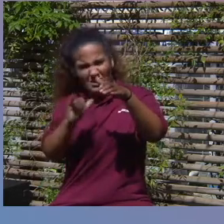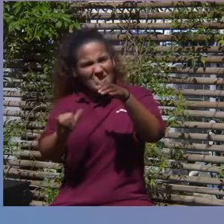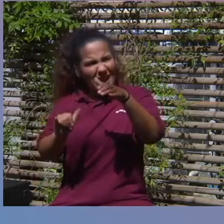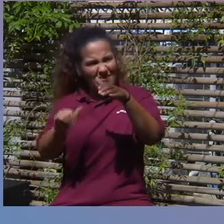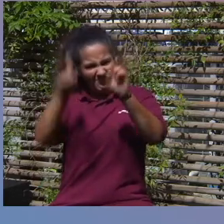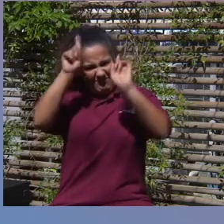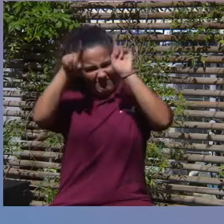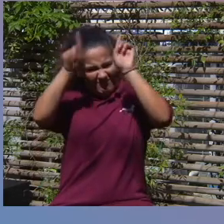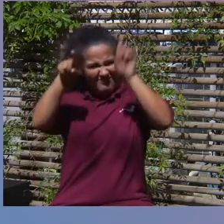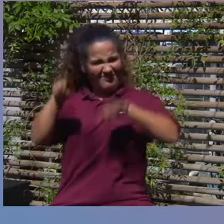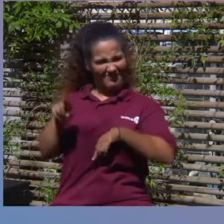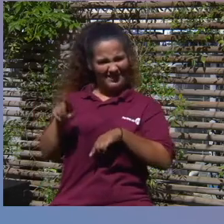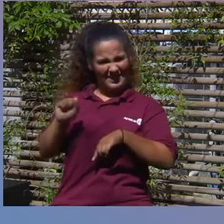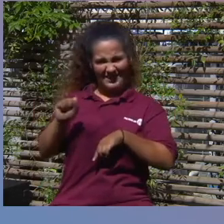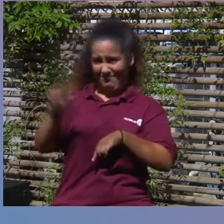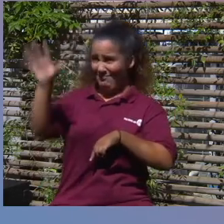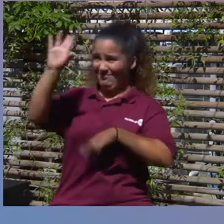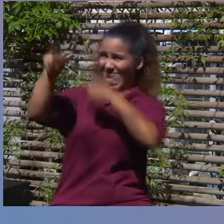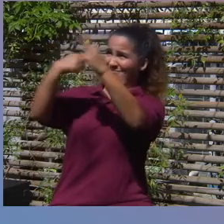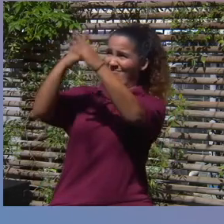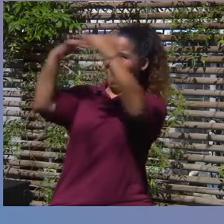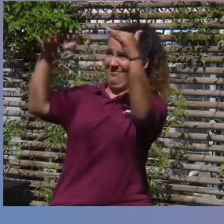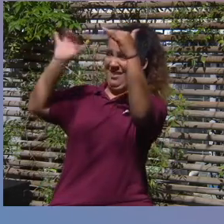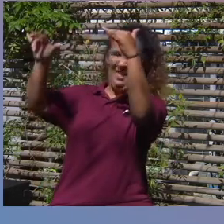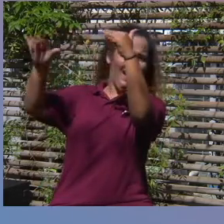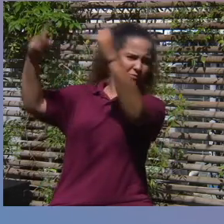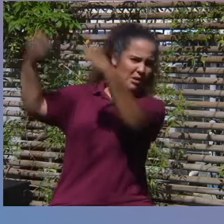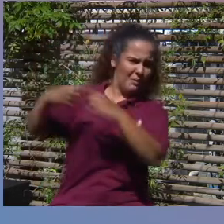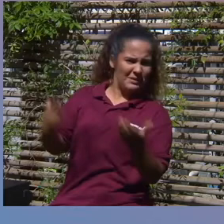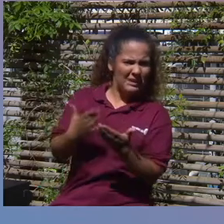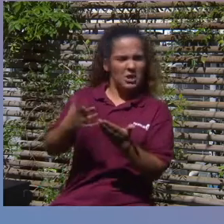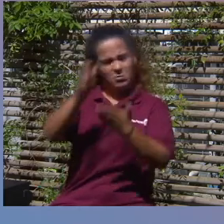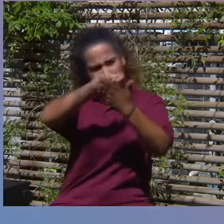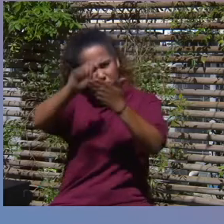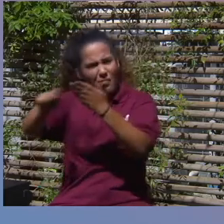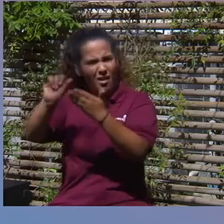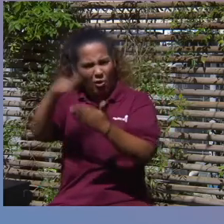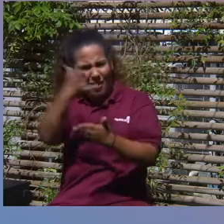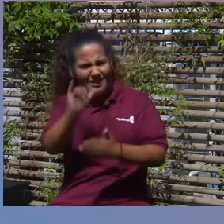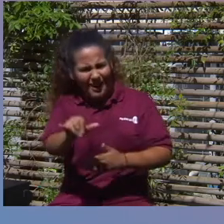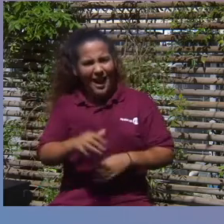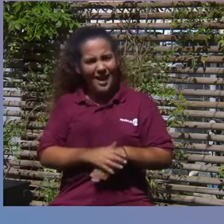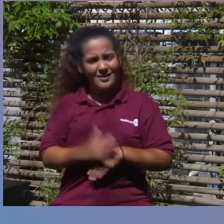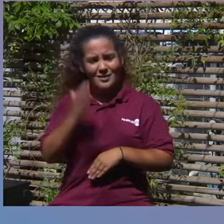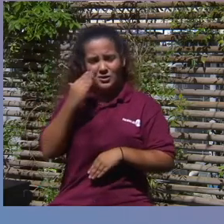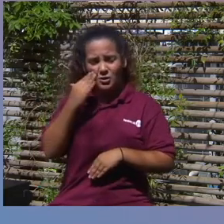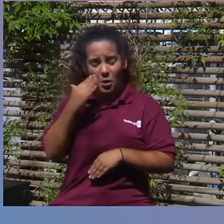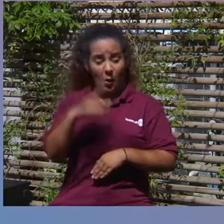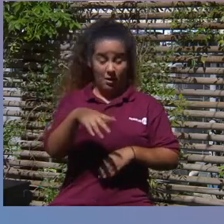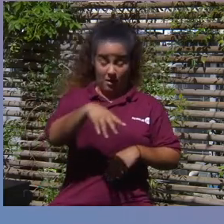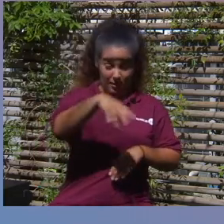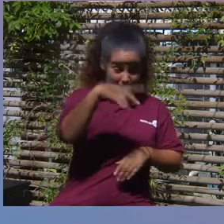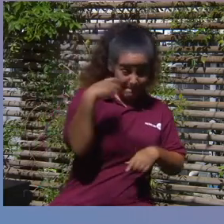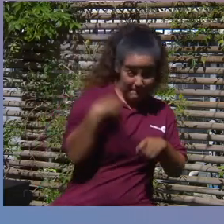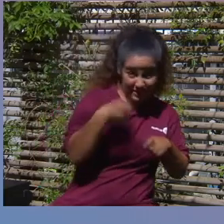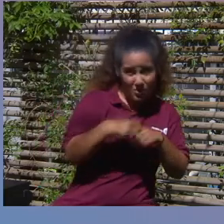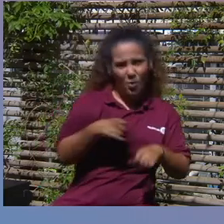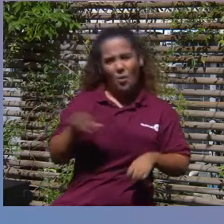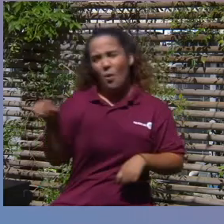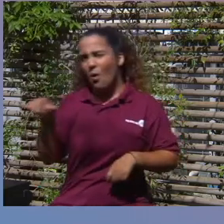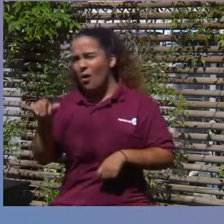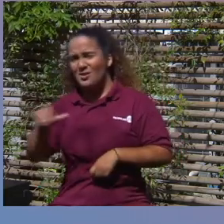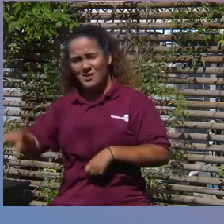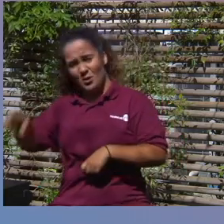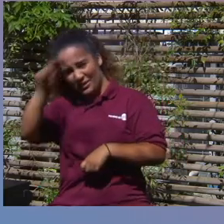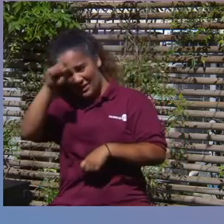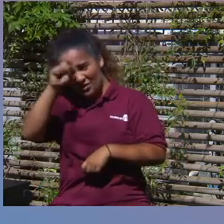You know, how did they build the pyramids over here in Mexico and over there in Africa? That's right, Egypt is in Africa,